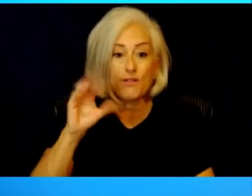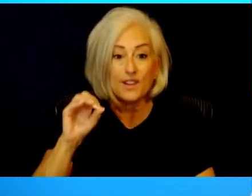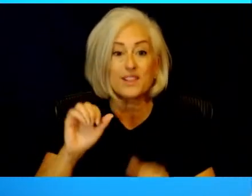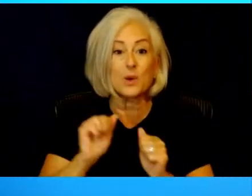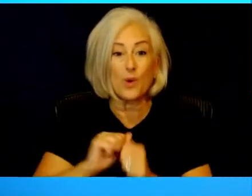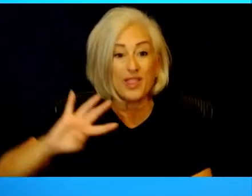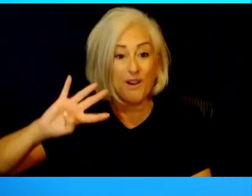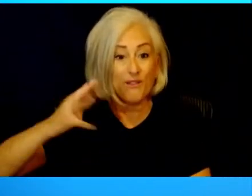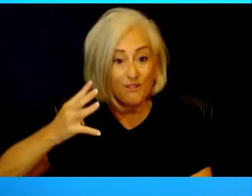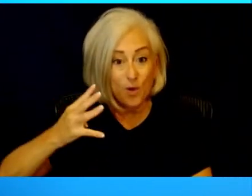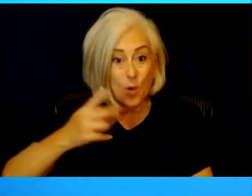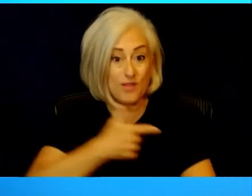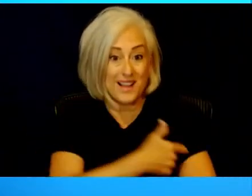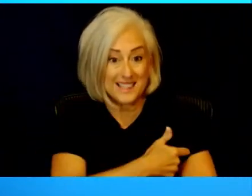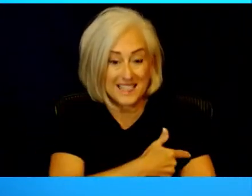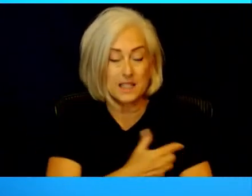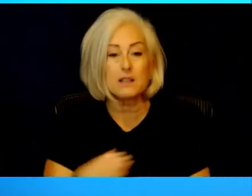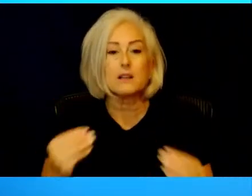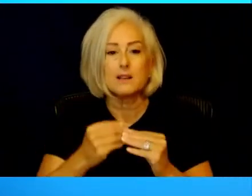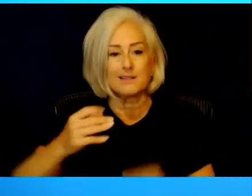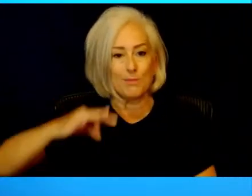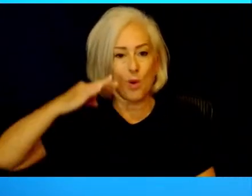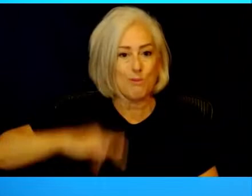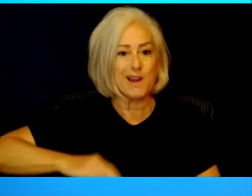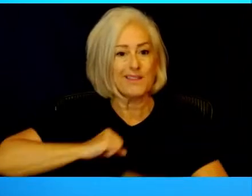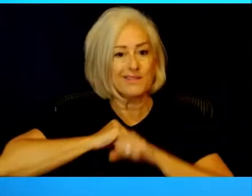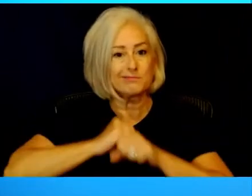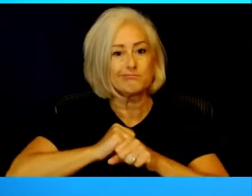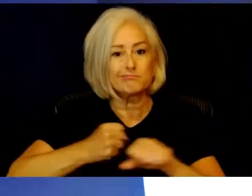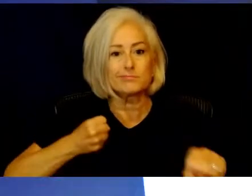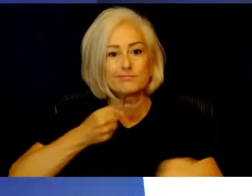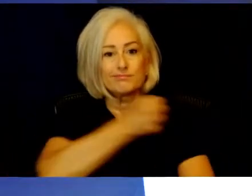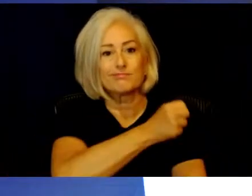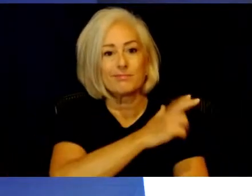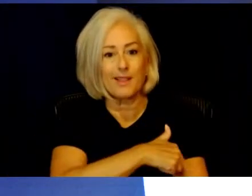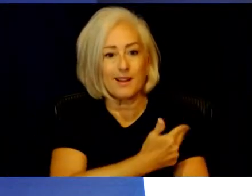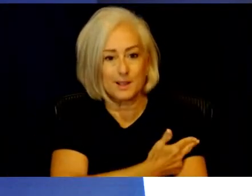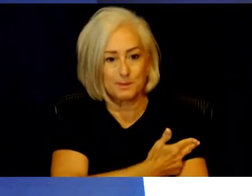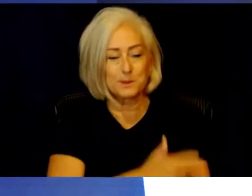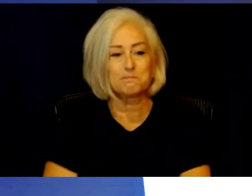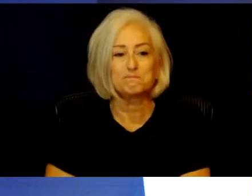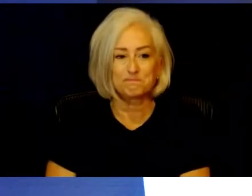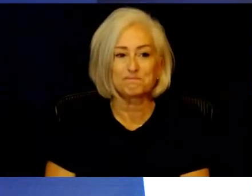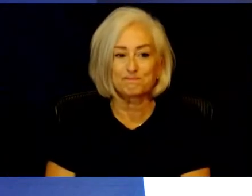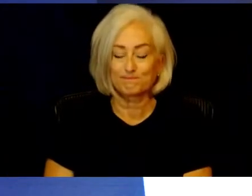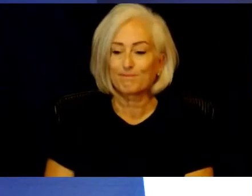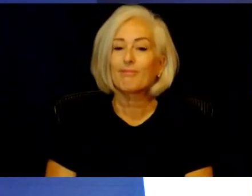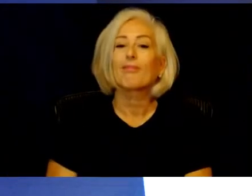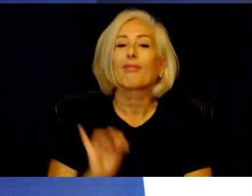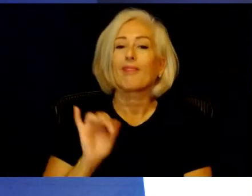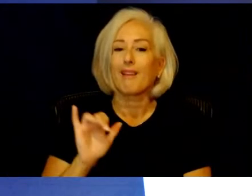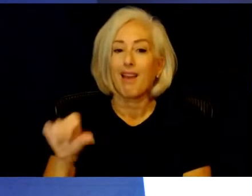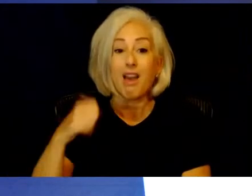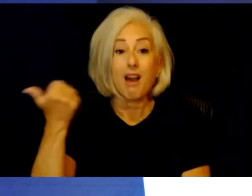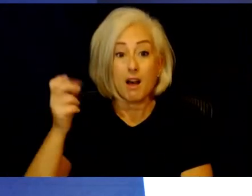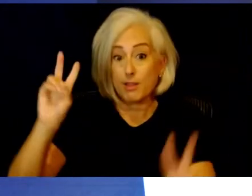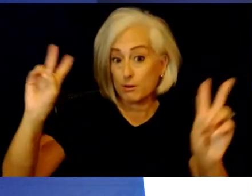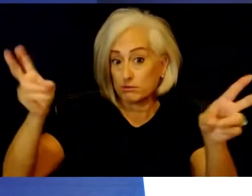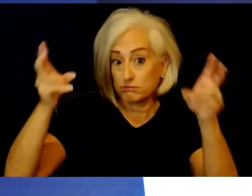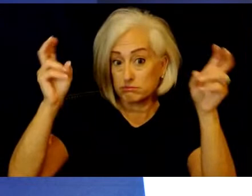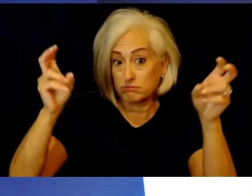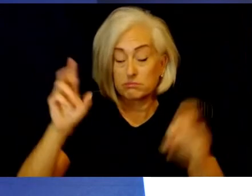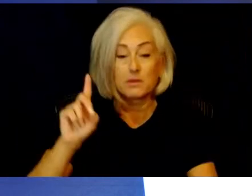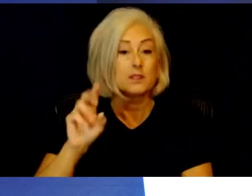offer that further benefit against hospitalization and severe disease. So. Another big headline, Dr. Fauci is expected